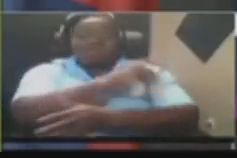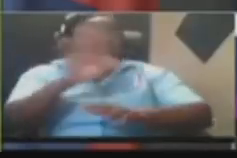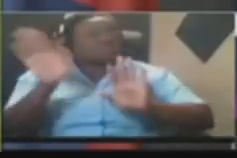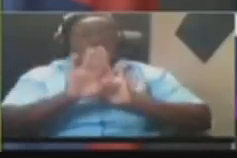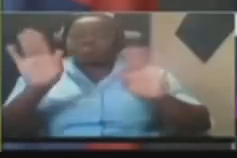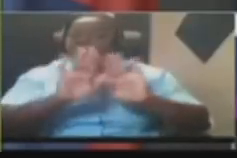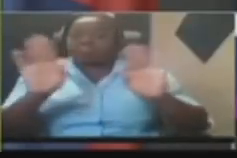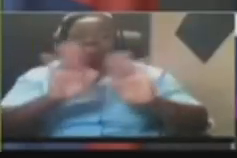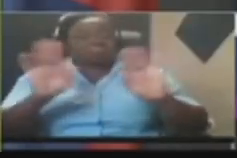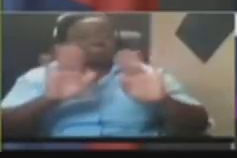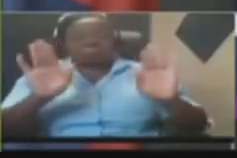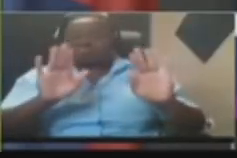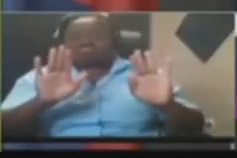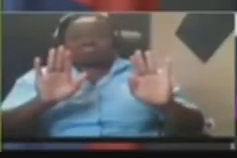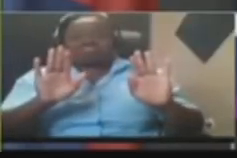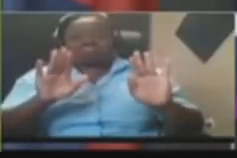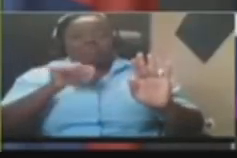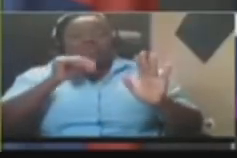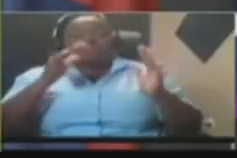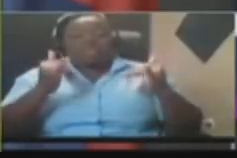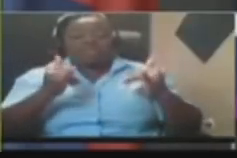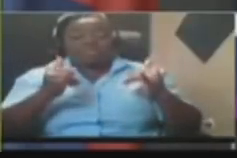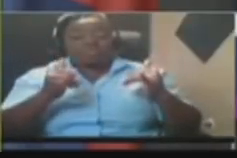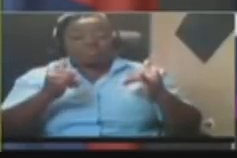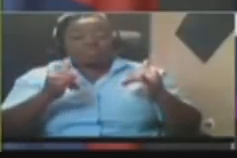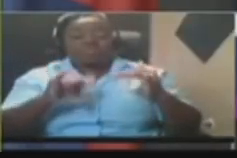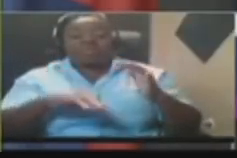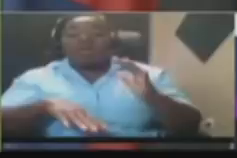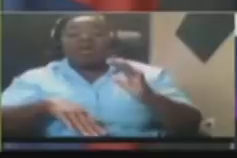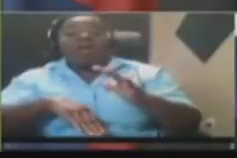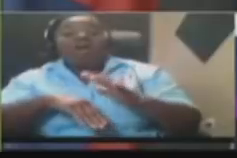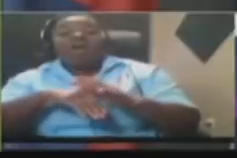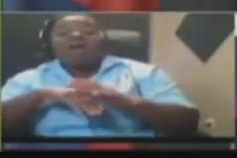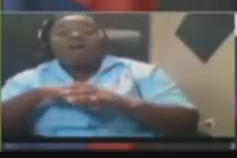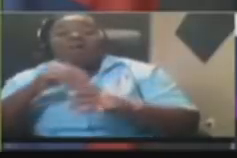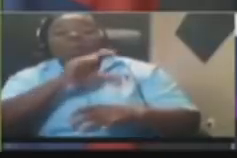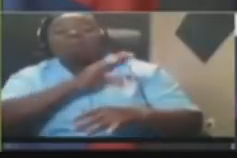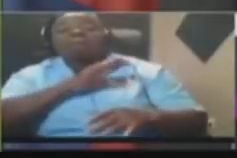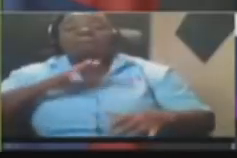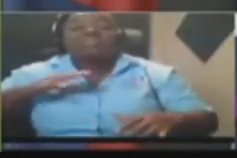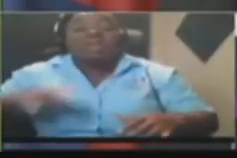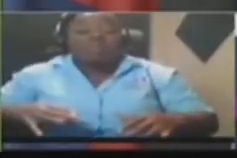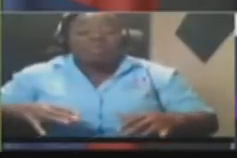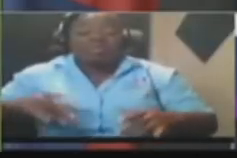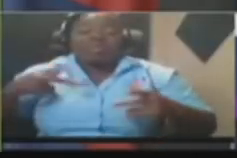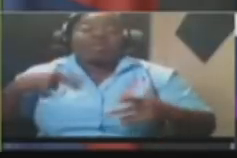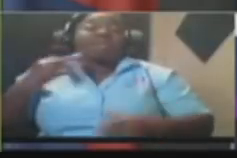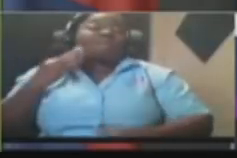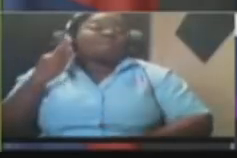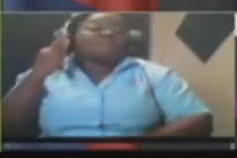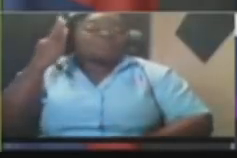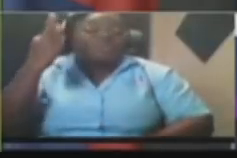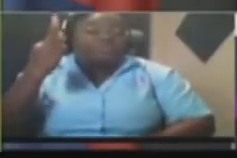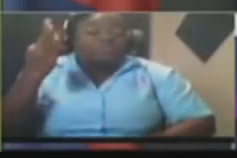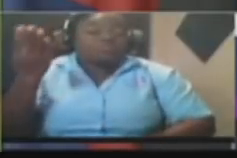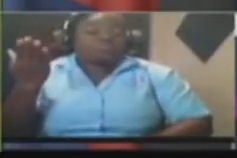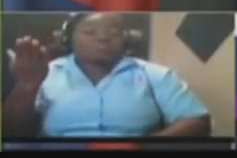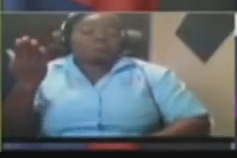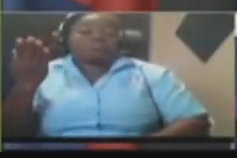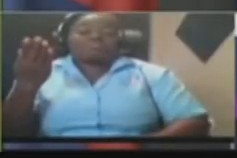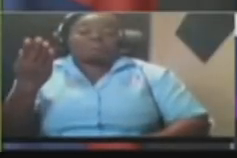cabinet, outside the cabinet door, there's a future. There are